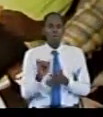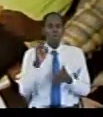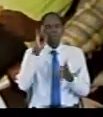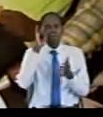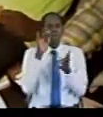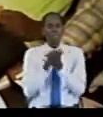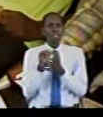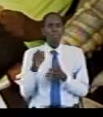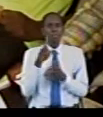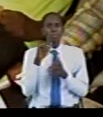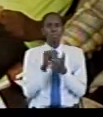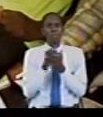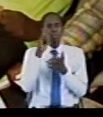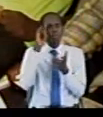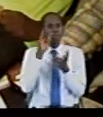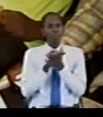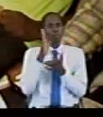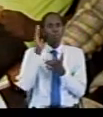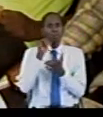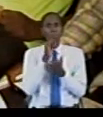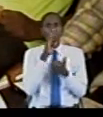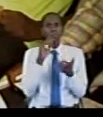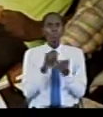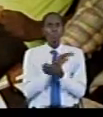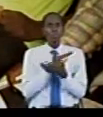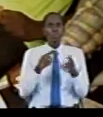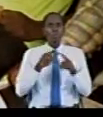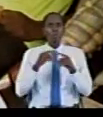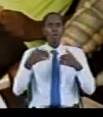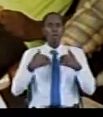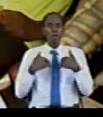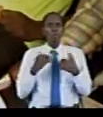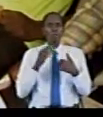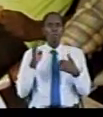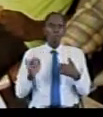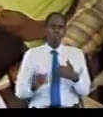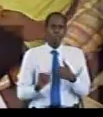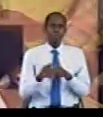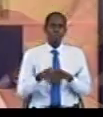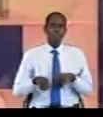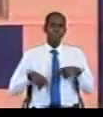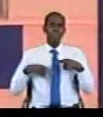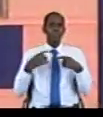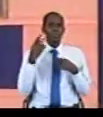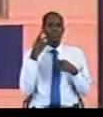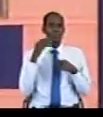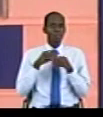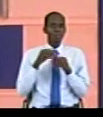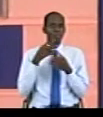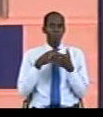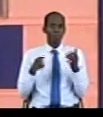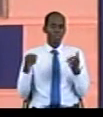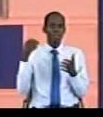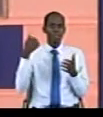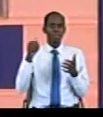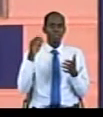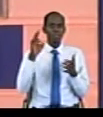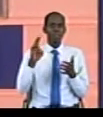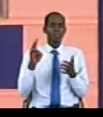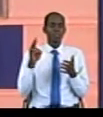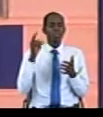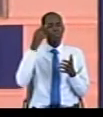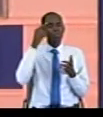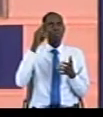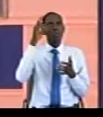but have everlasting life. Look at verse 17, for God sent not his